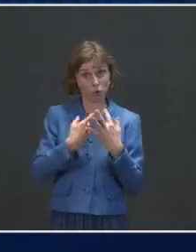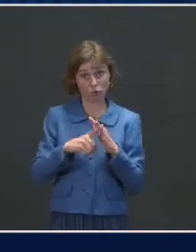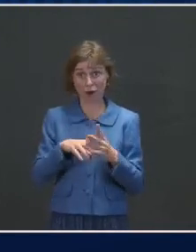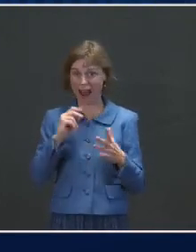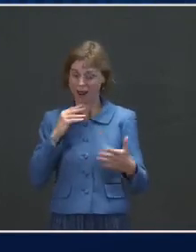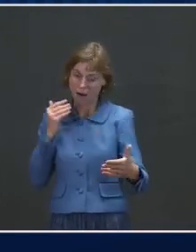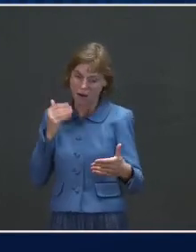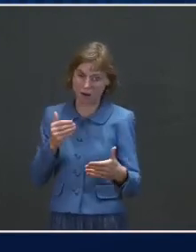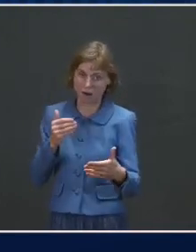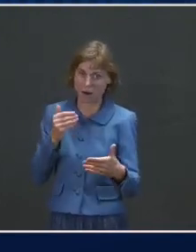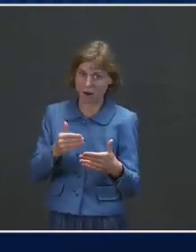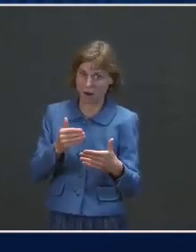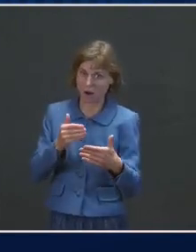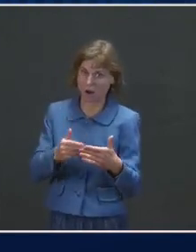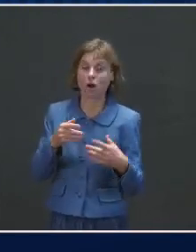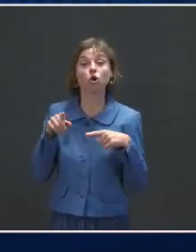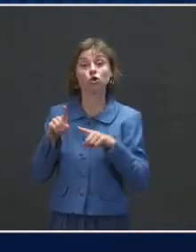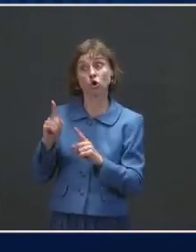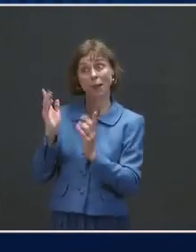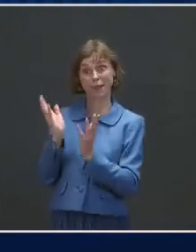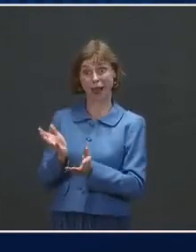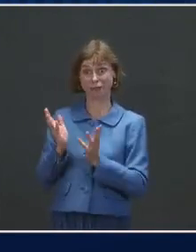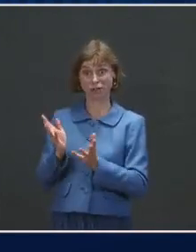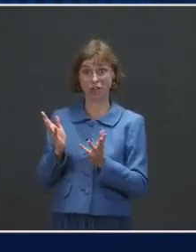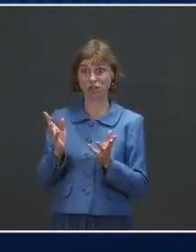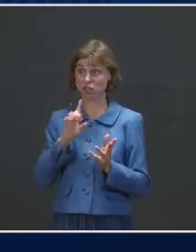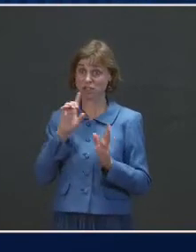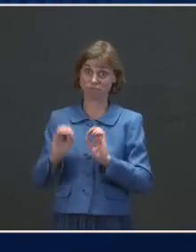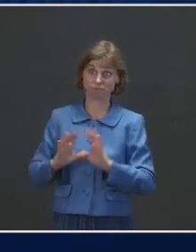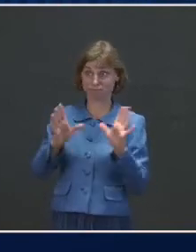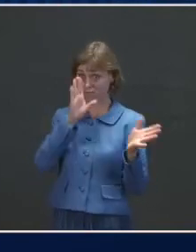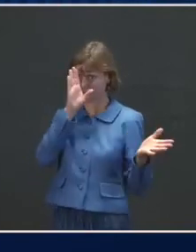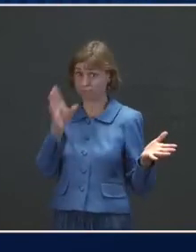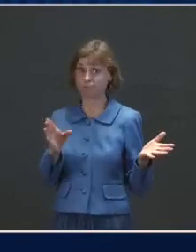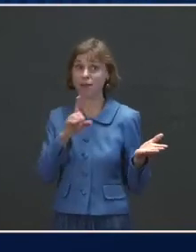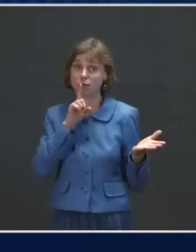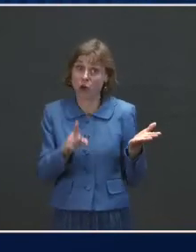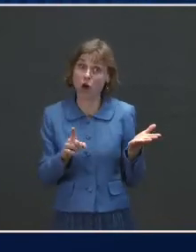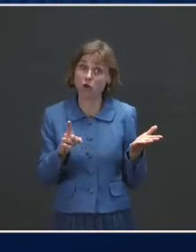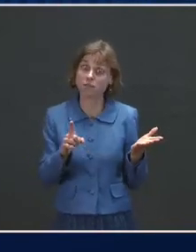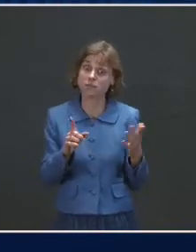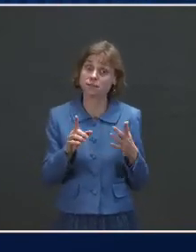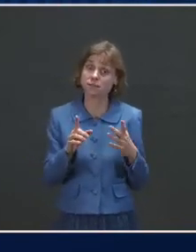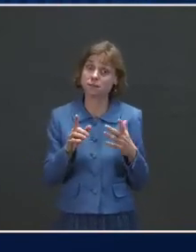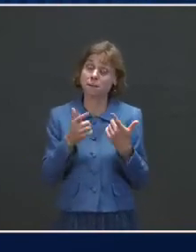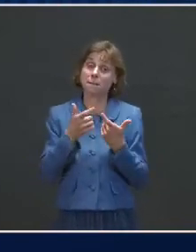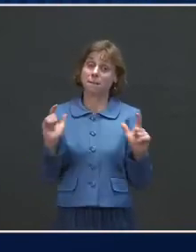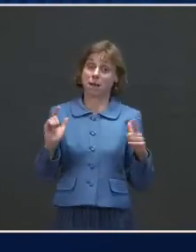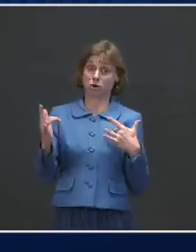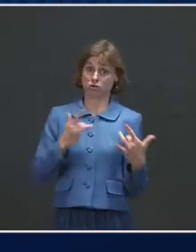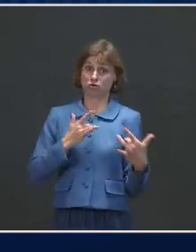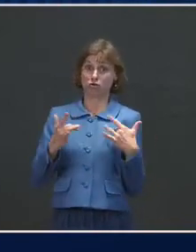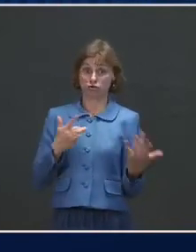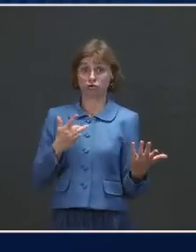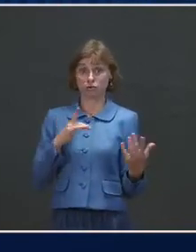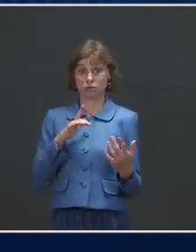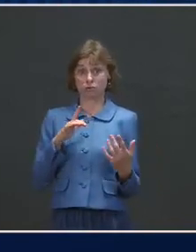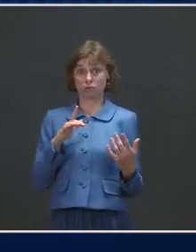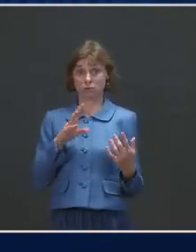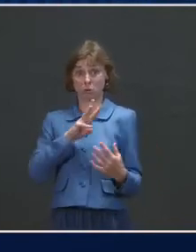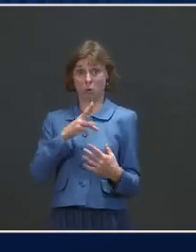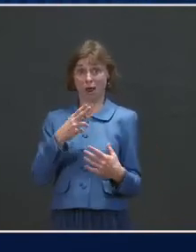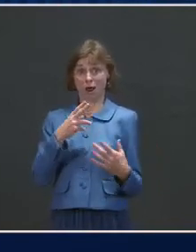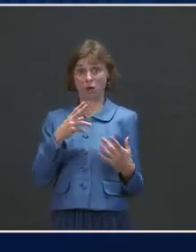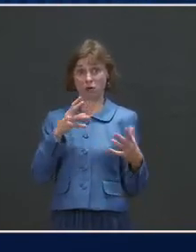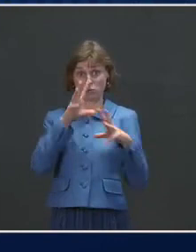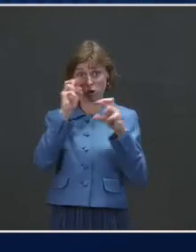that conversation, he made very clear that there are significant concerns the administration has about the